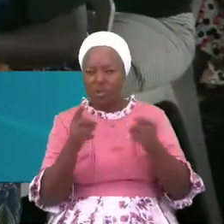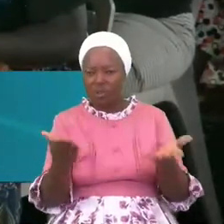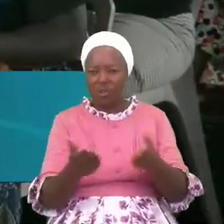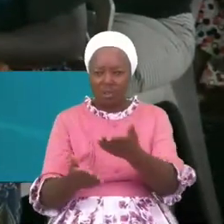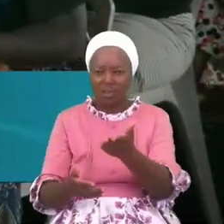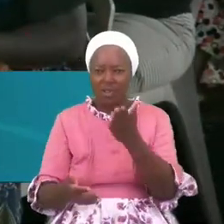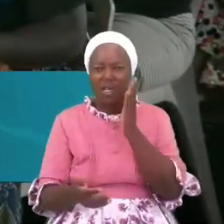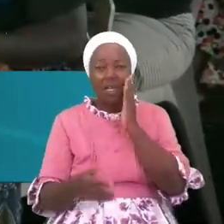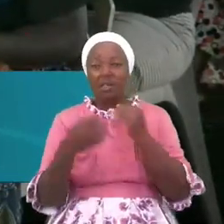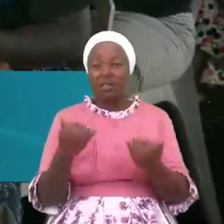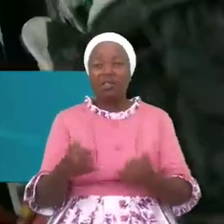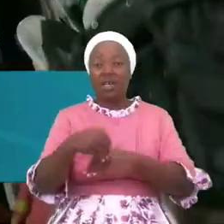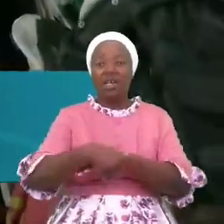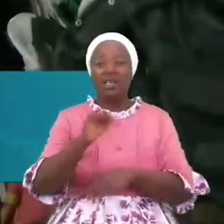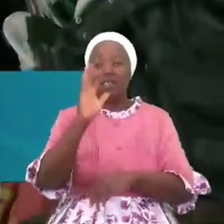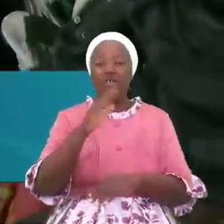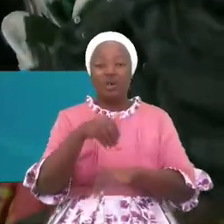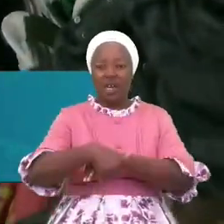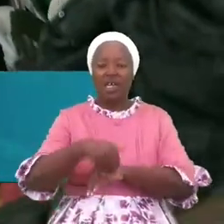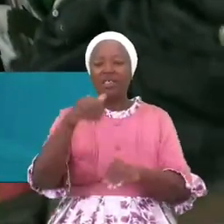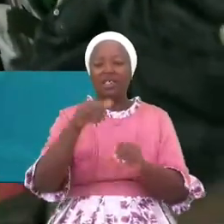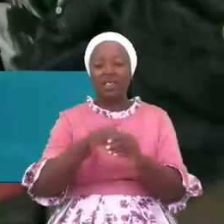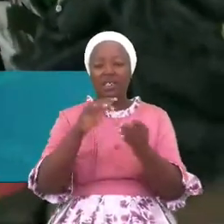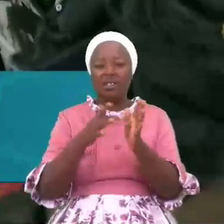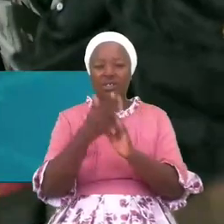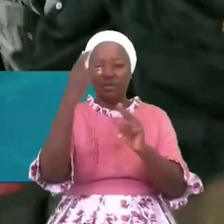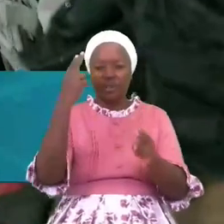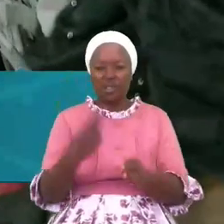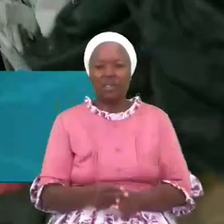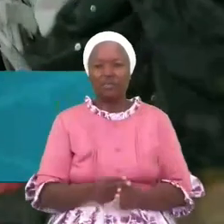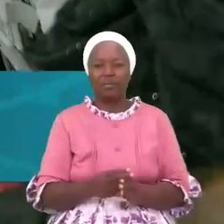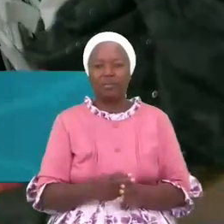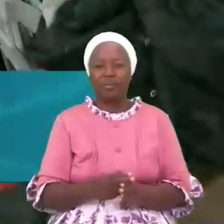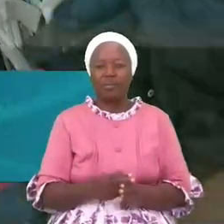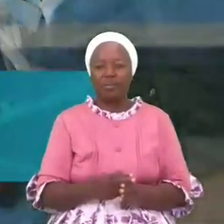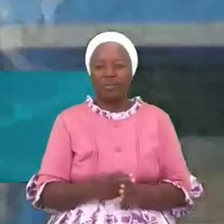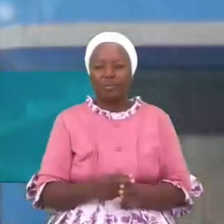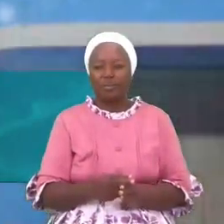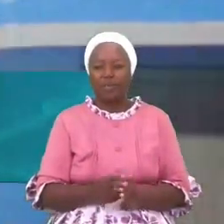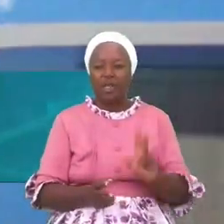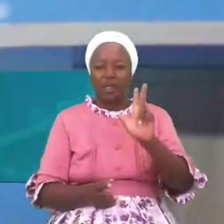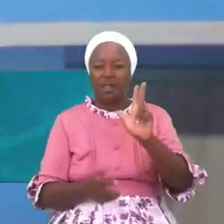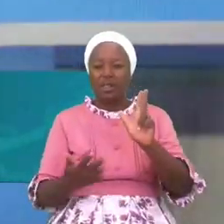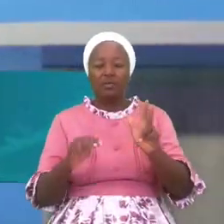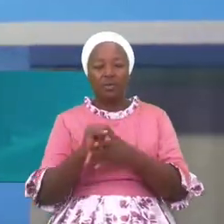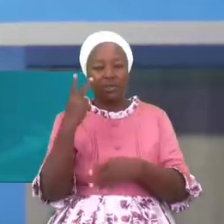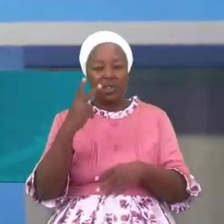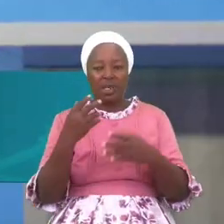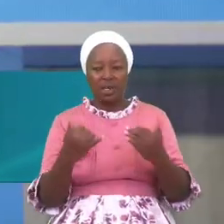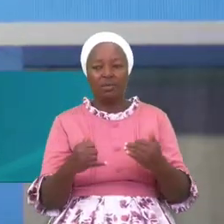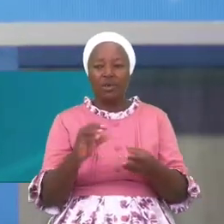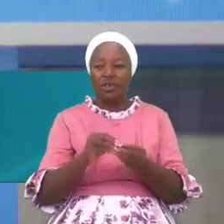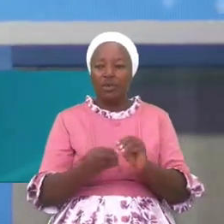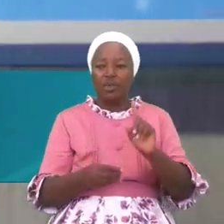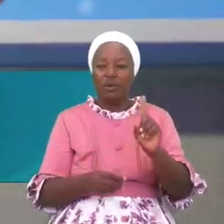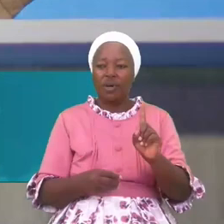in Jesus' name. Three things we're looking at very quickly. Number one, believing and